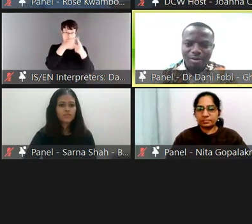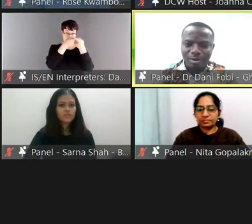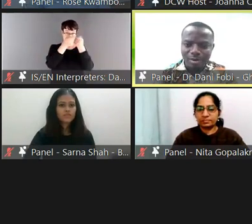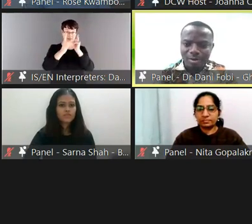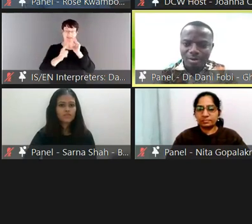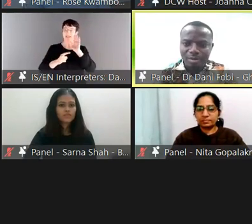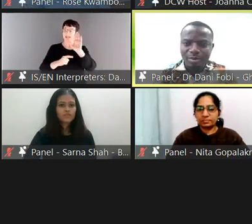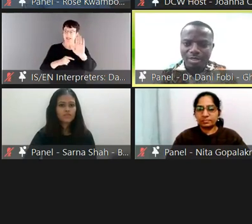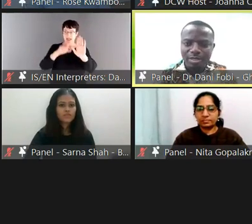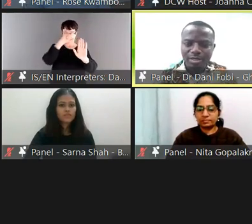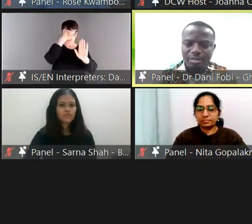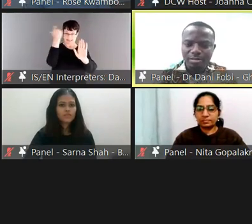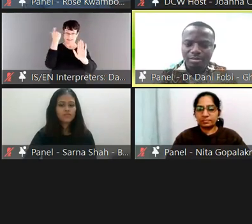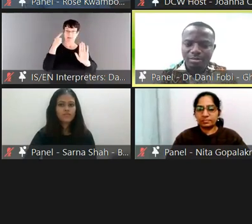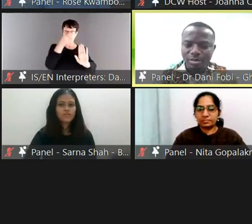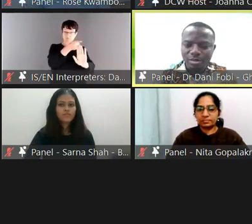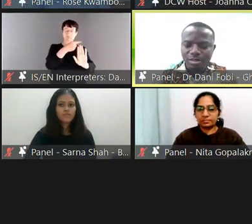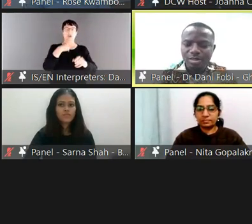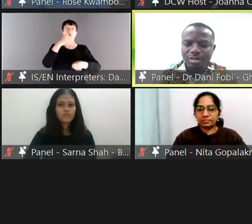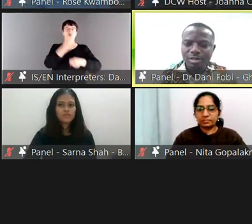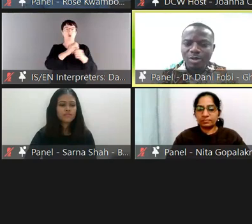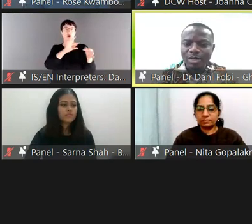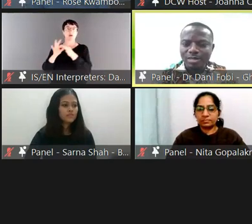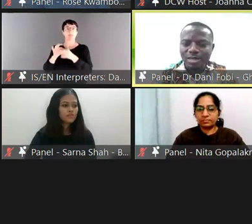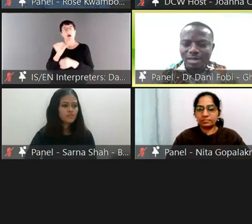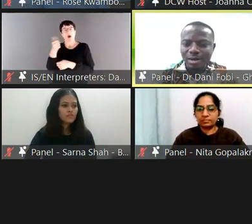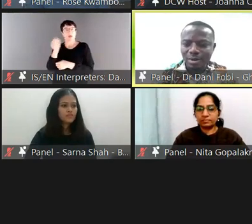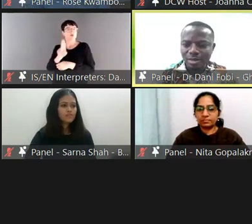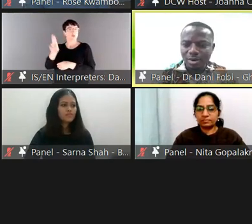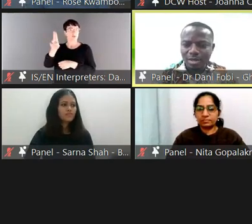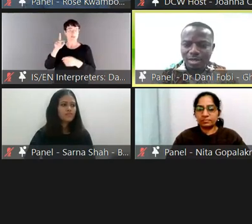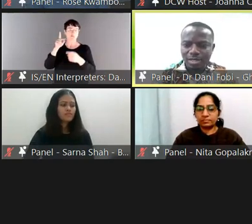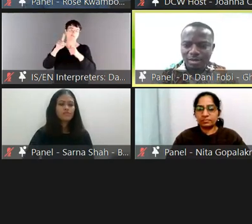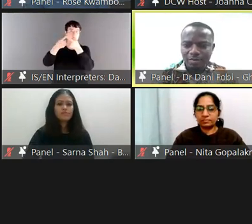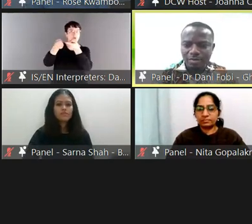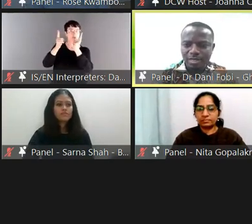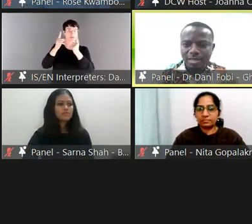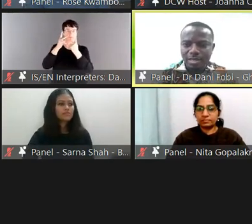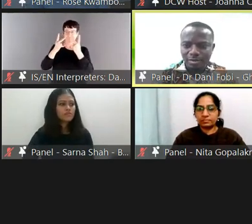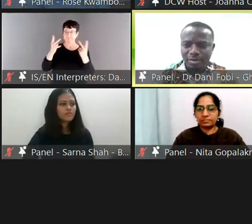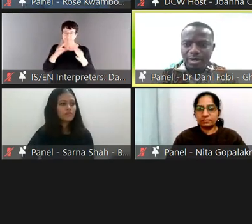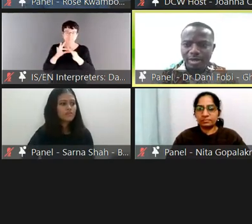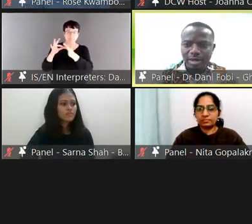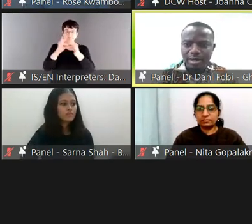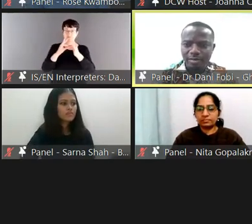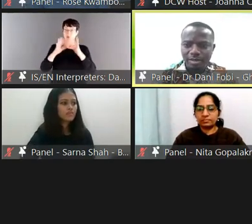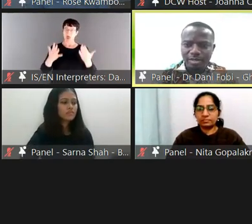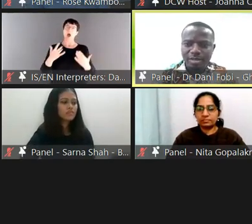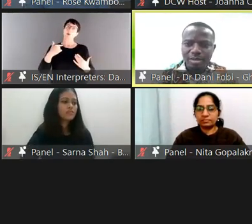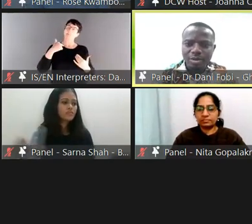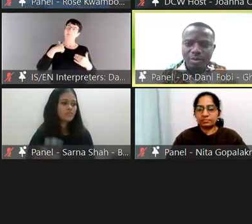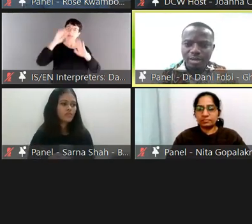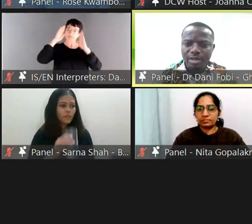Our goal on the project was to understand the language and communication of young deaf children and their